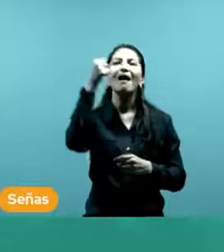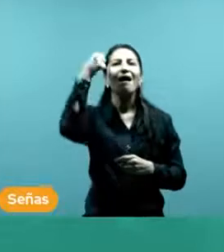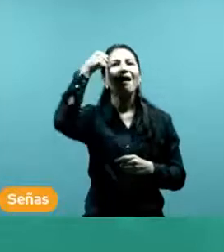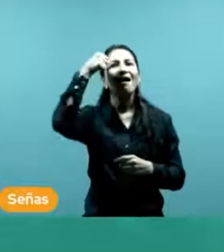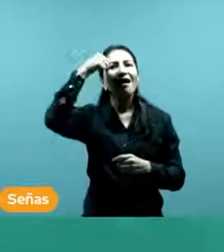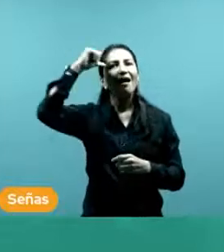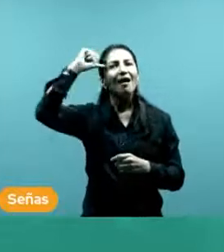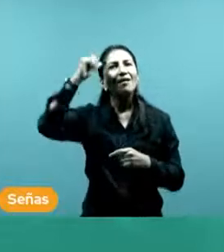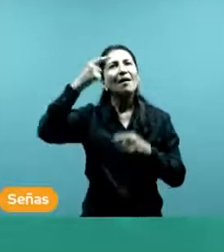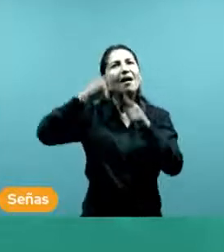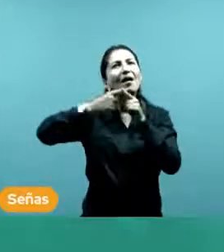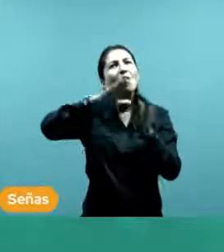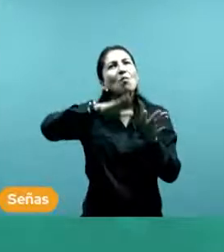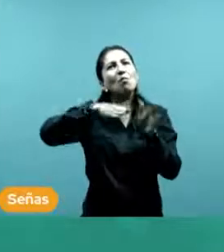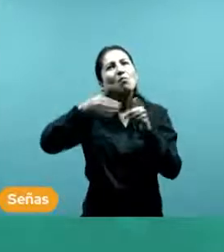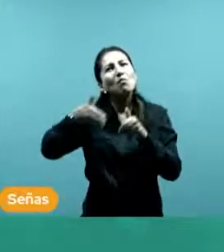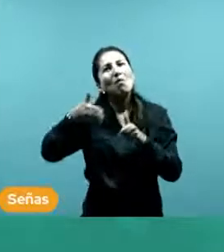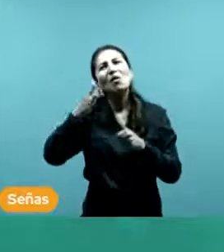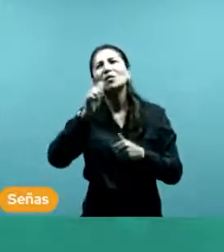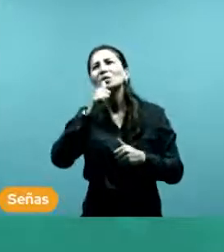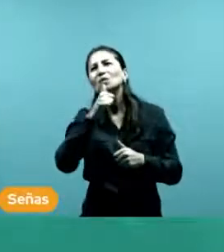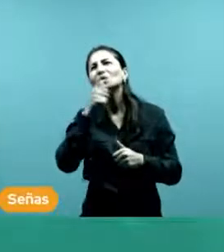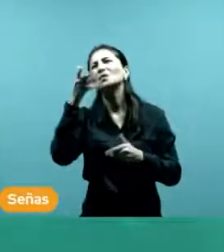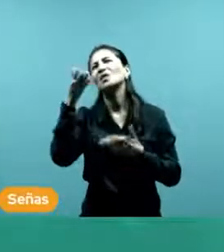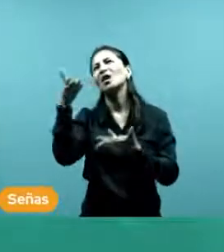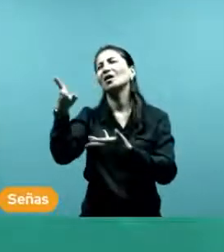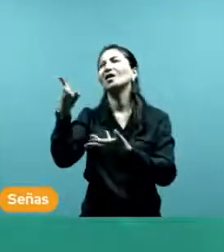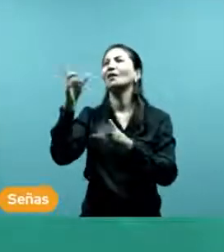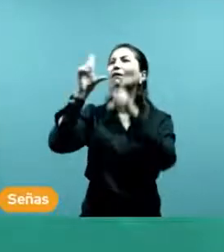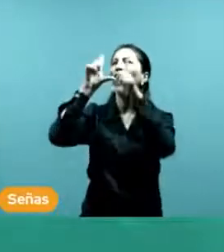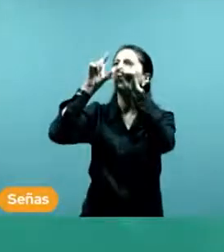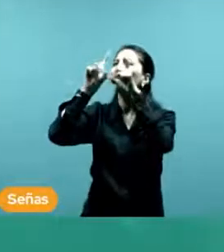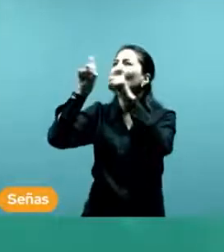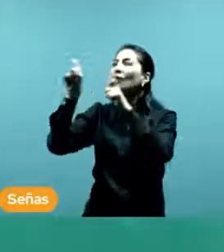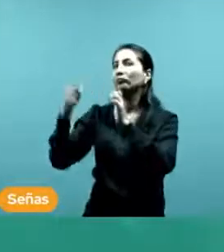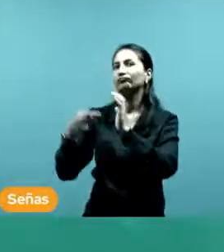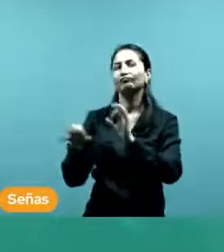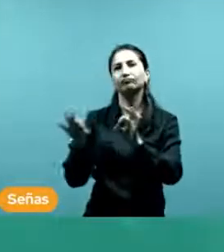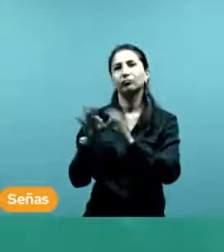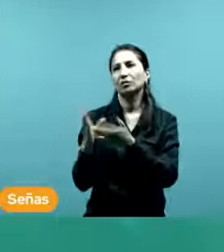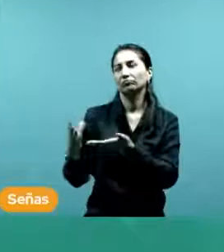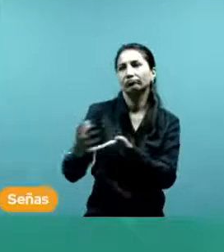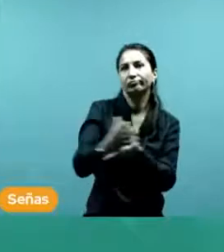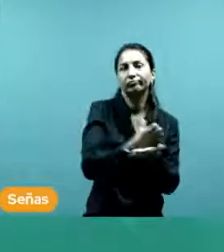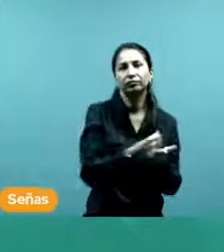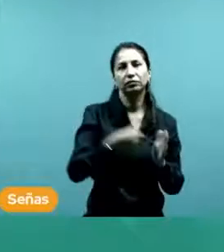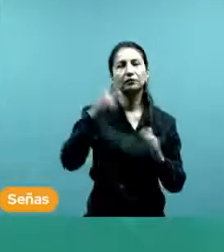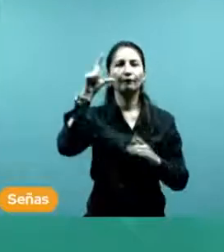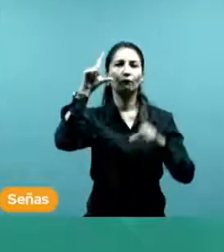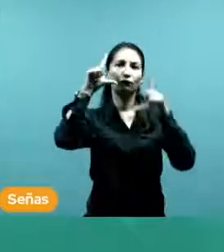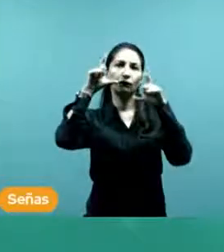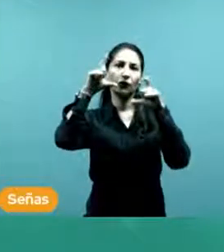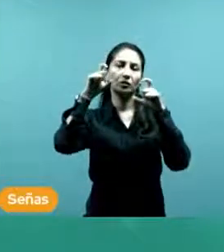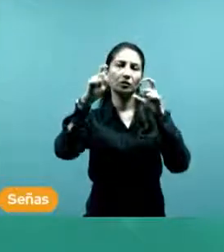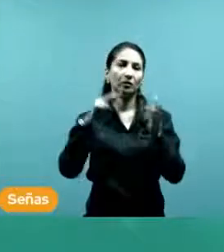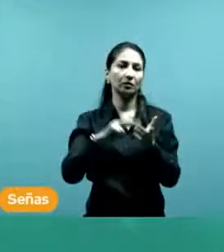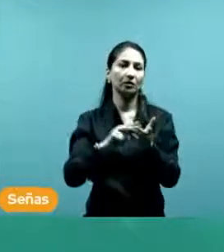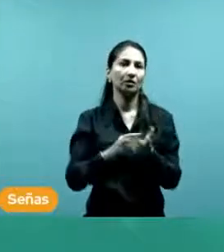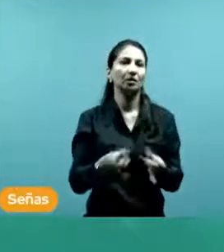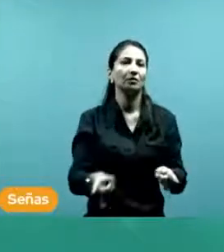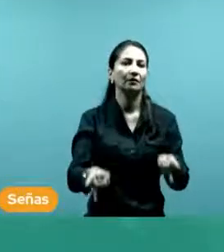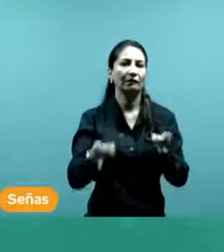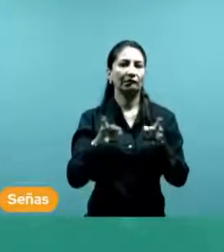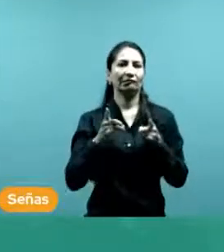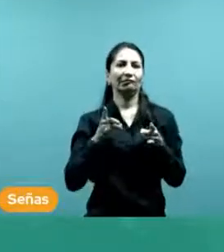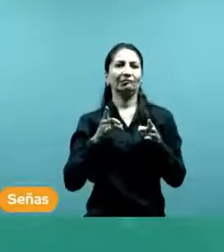estas personas, and a las we víctimas. Somehow have a feeling that we are tenemos among them, that we want to have this